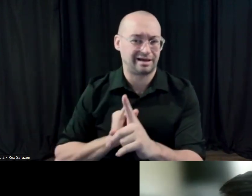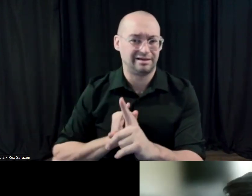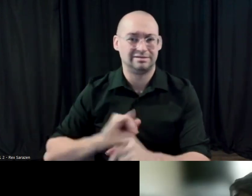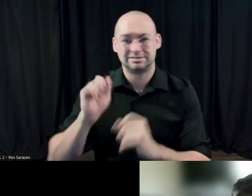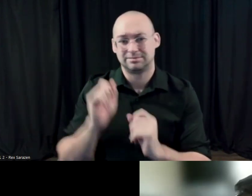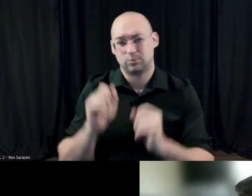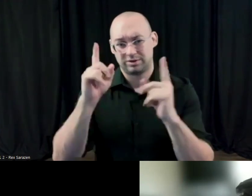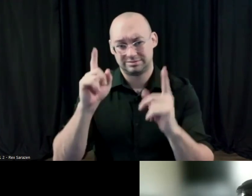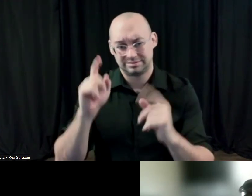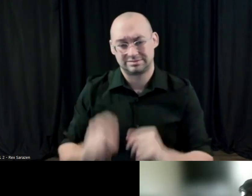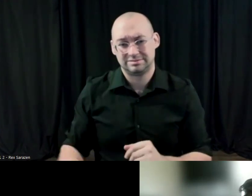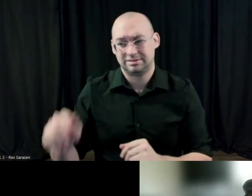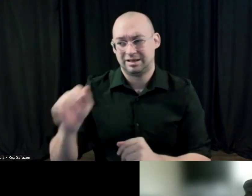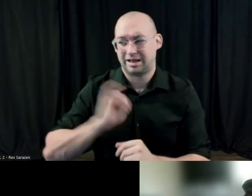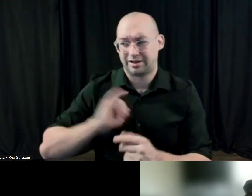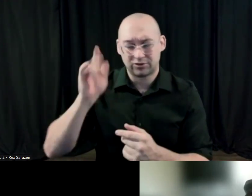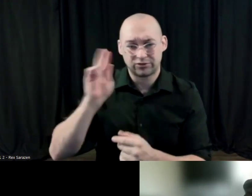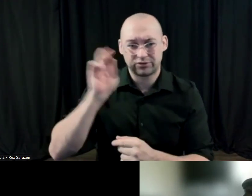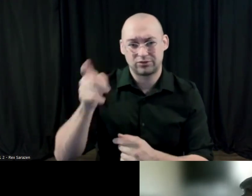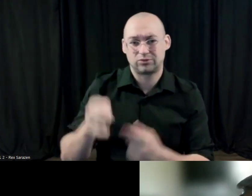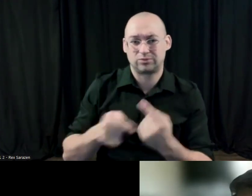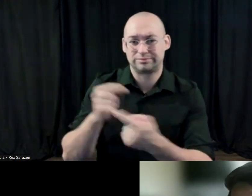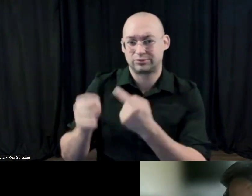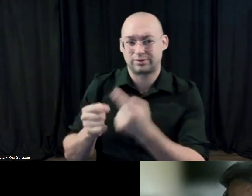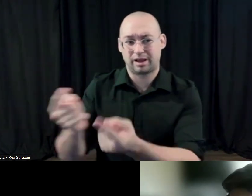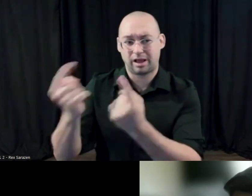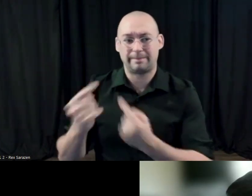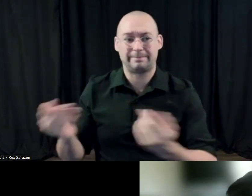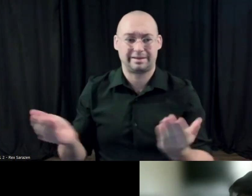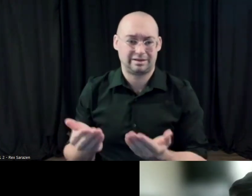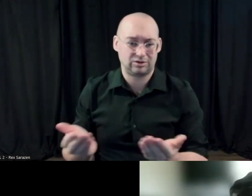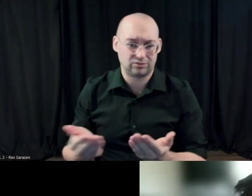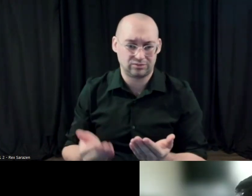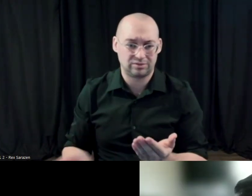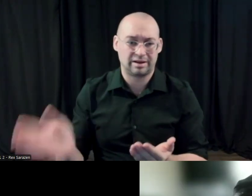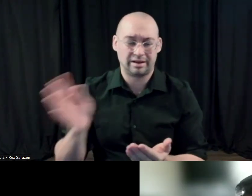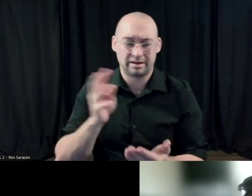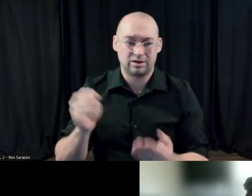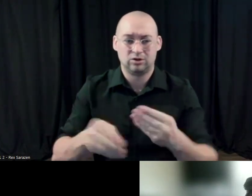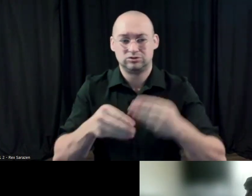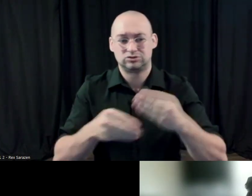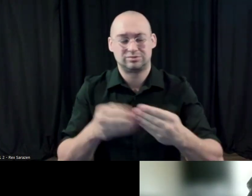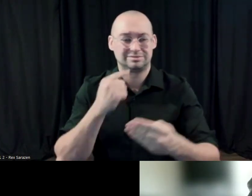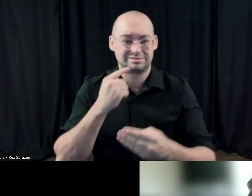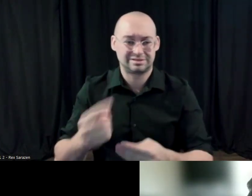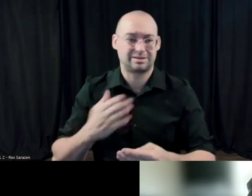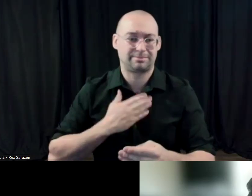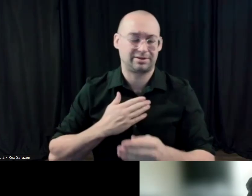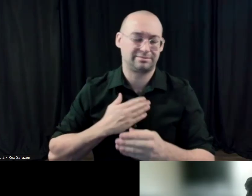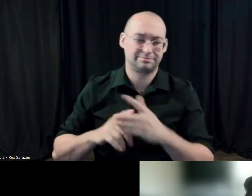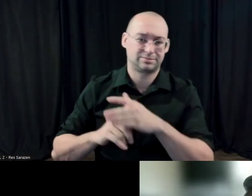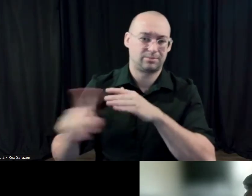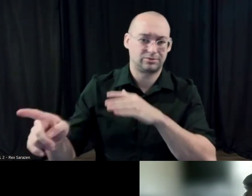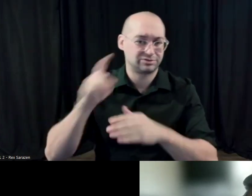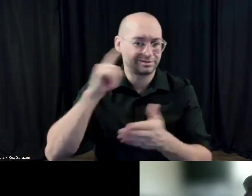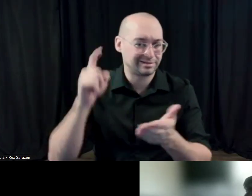surprised when I had heard that you were going to, come here. And also make mention of my departure after 20 years,